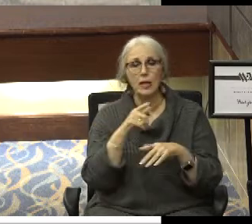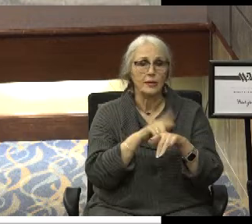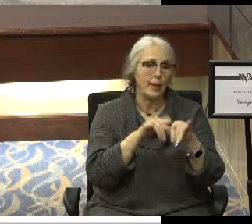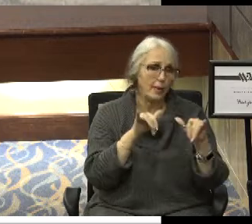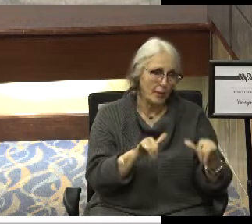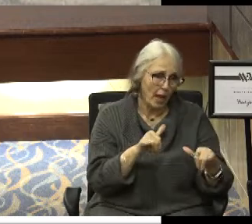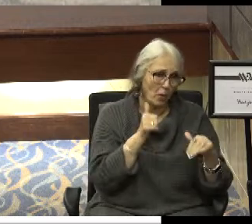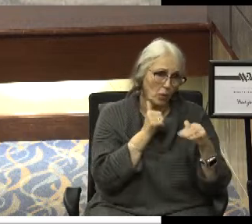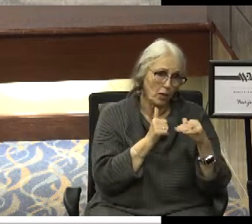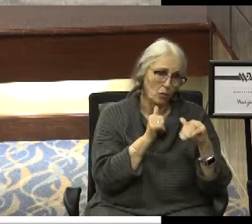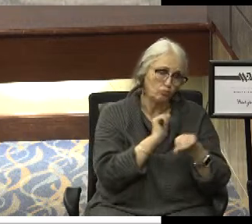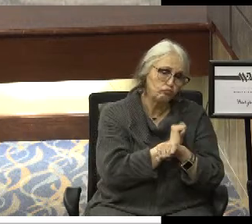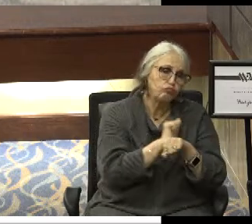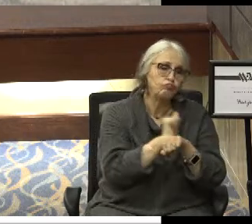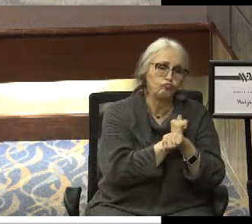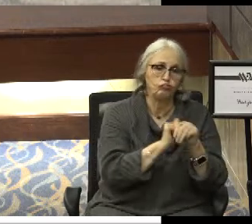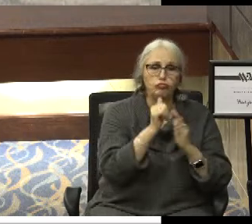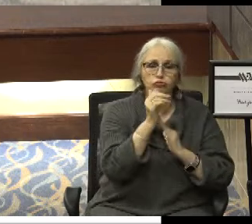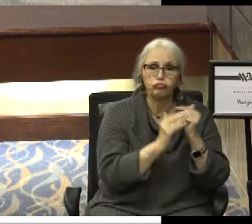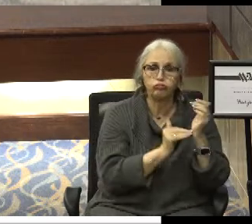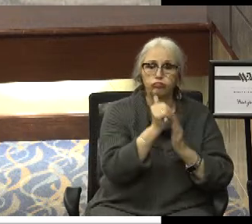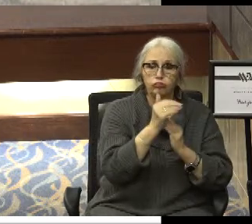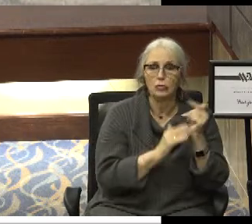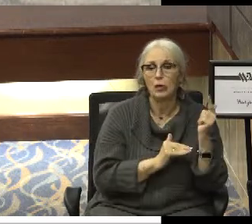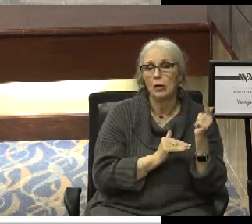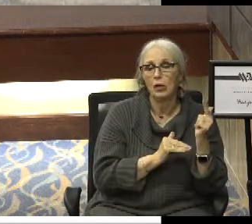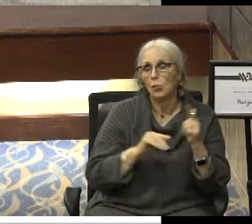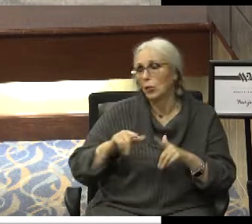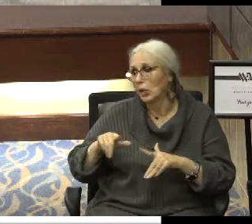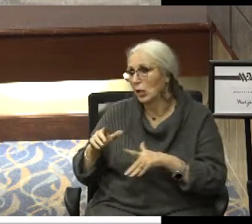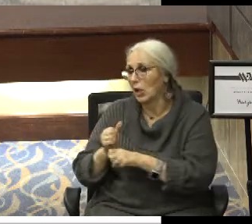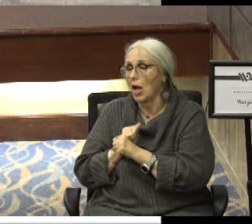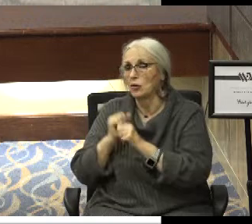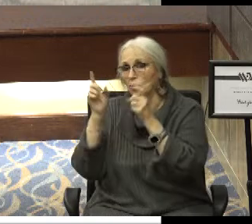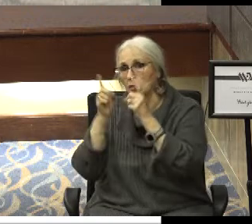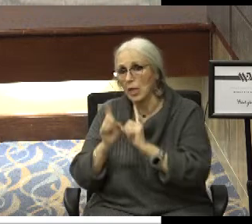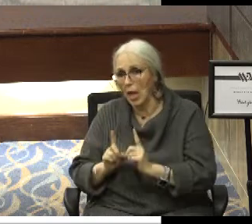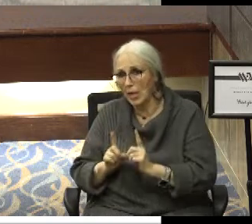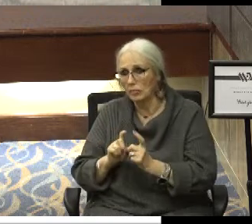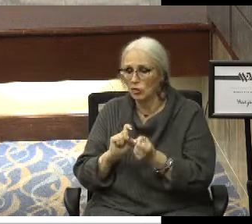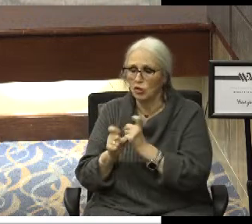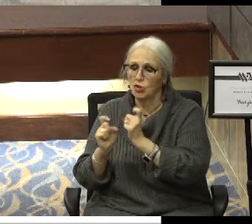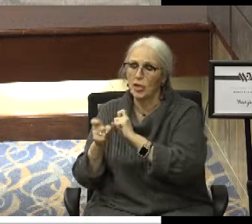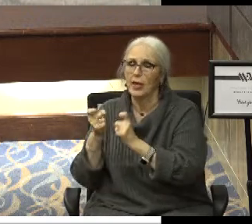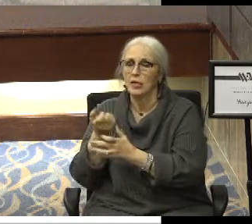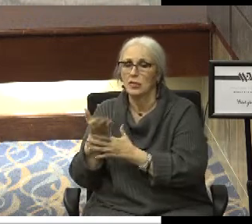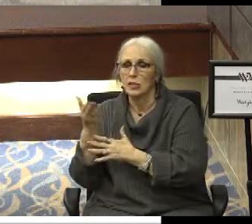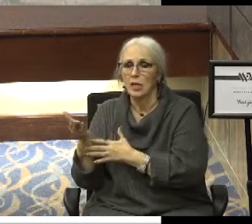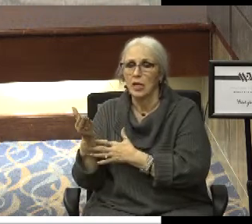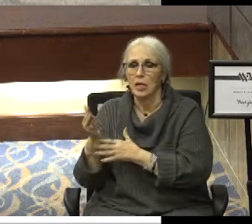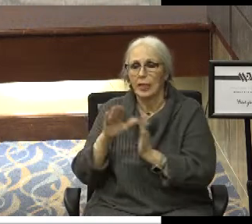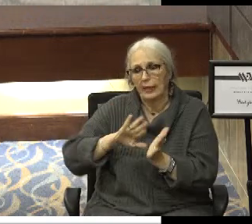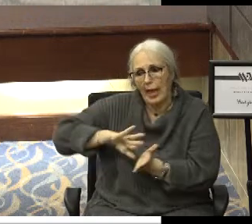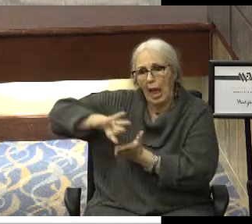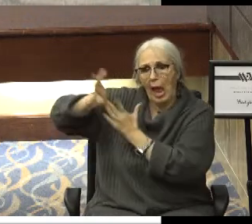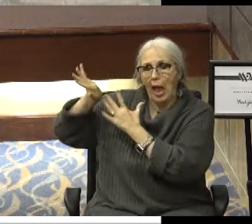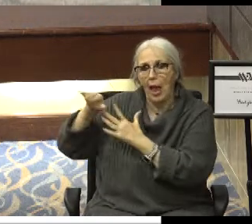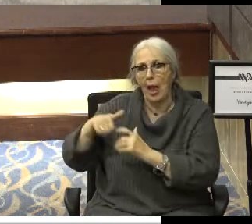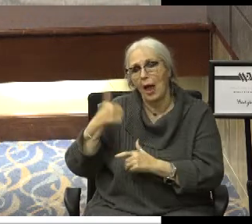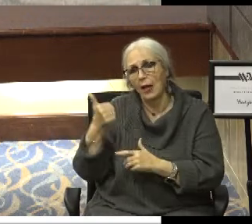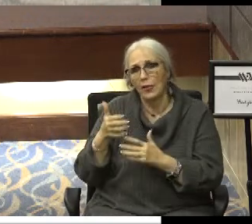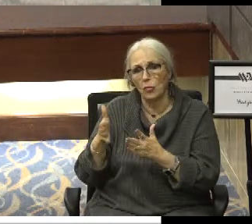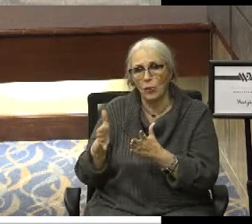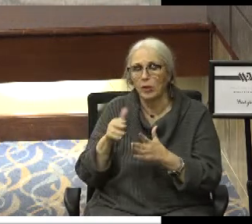construction, we engaged our design team to reshuffle things and get that out of the way so it didn't cause